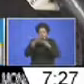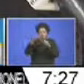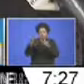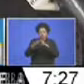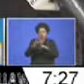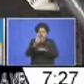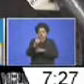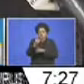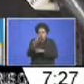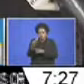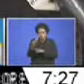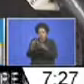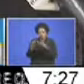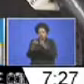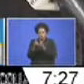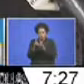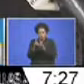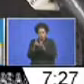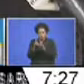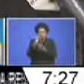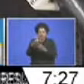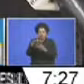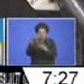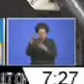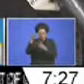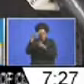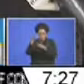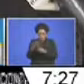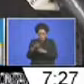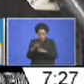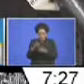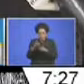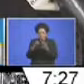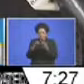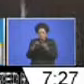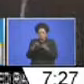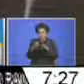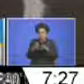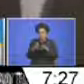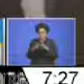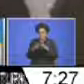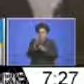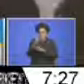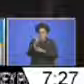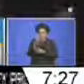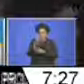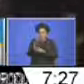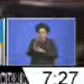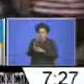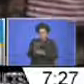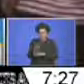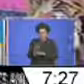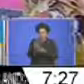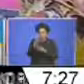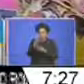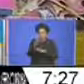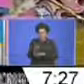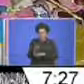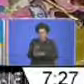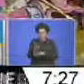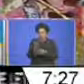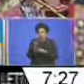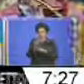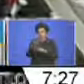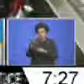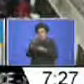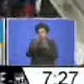your Junkanoo group of your choice. So come out and rep. The event starts at 6 p.m. May the best group win as we get